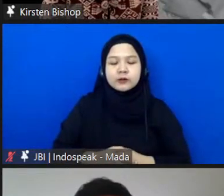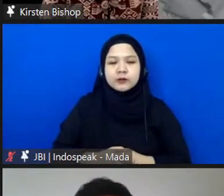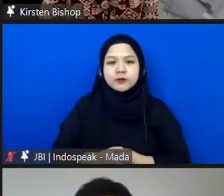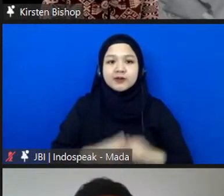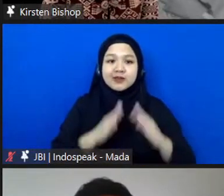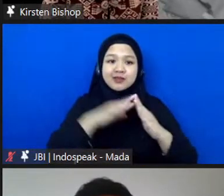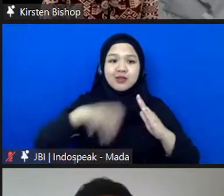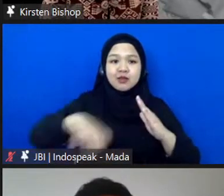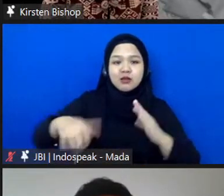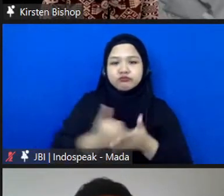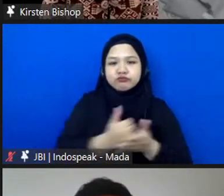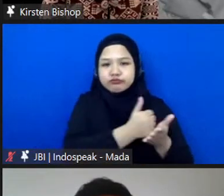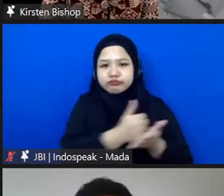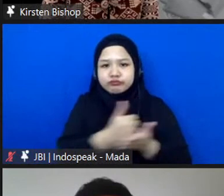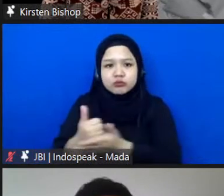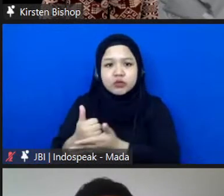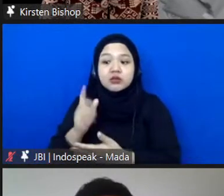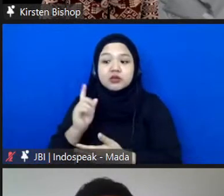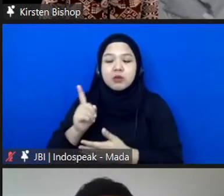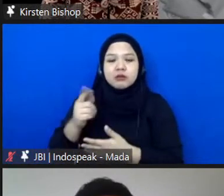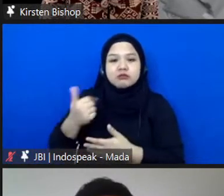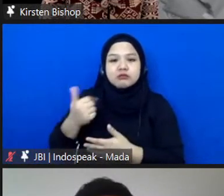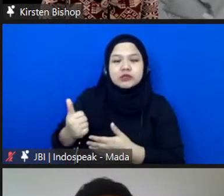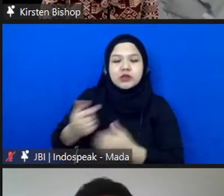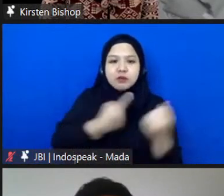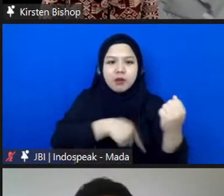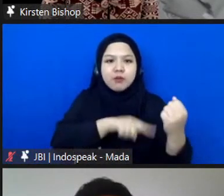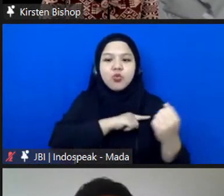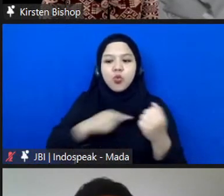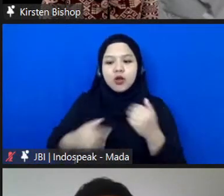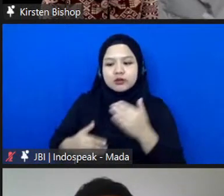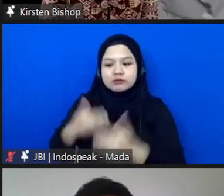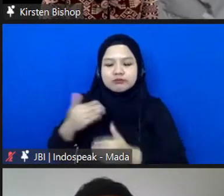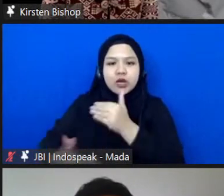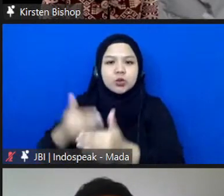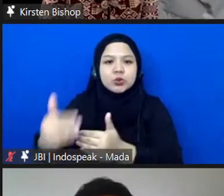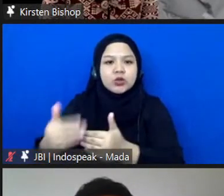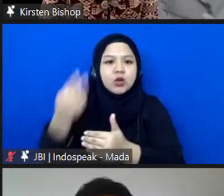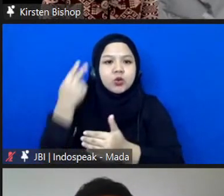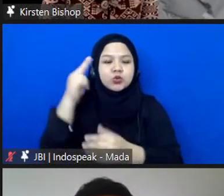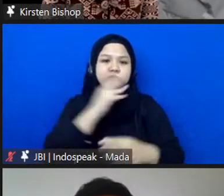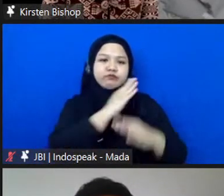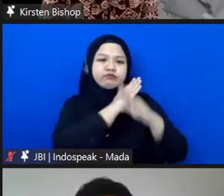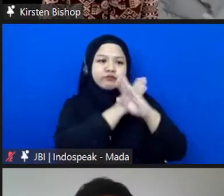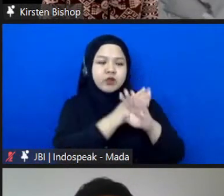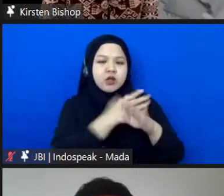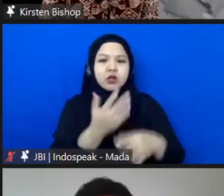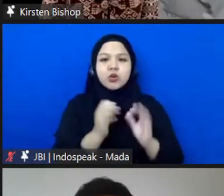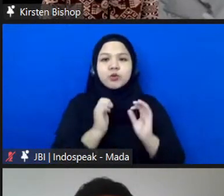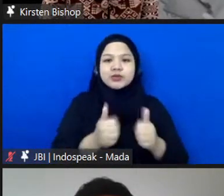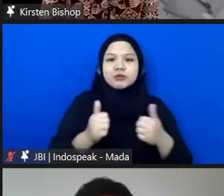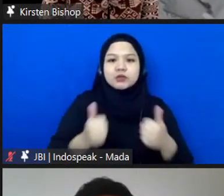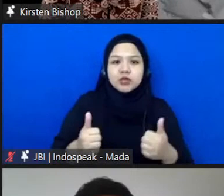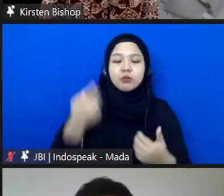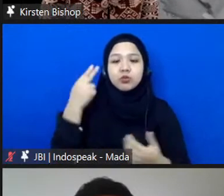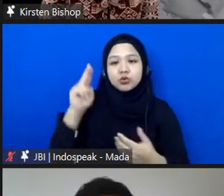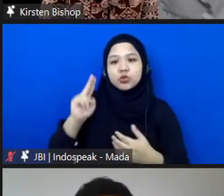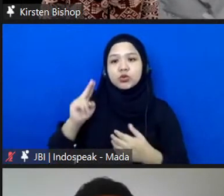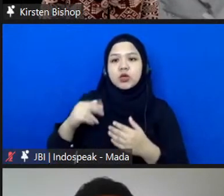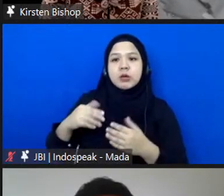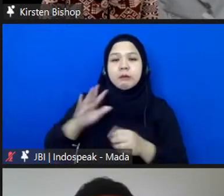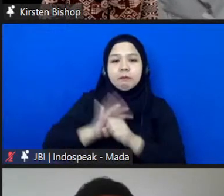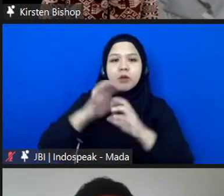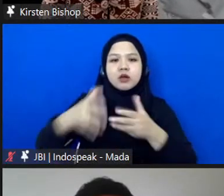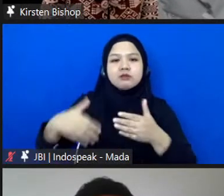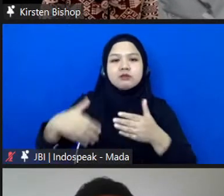about sustainability or ability to prevent and ability to prepare for the next wave or the next pandemic,